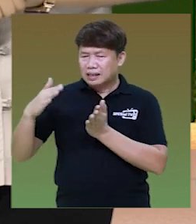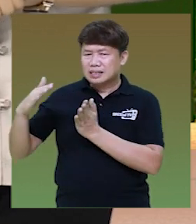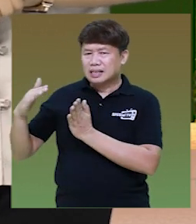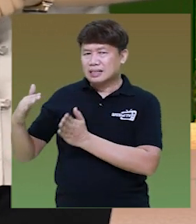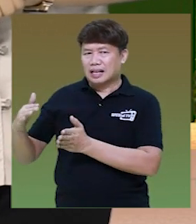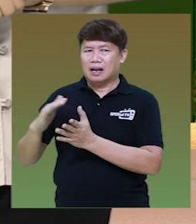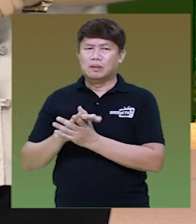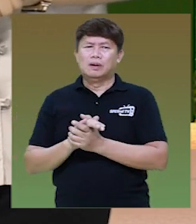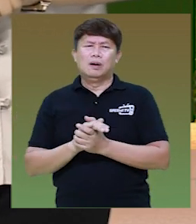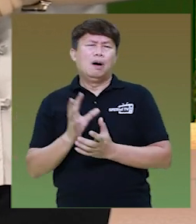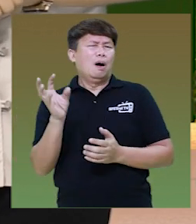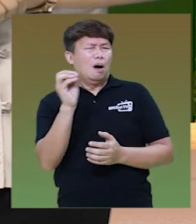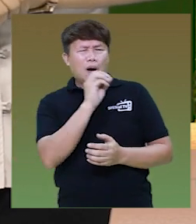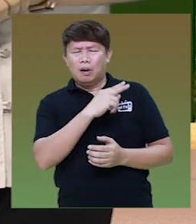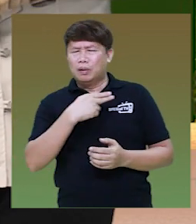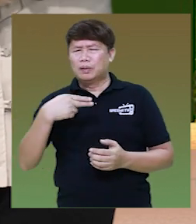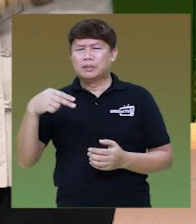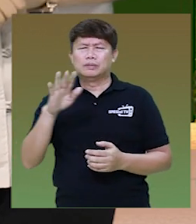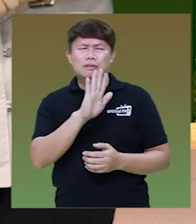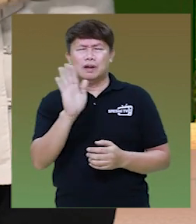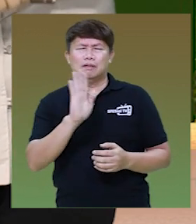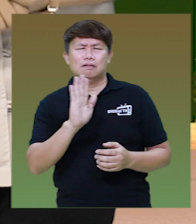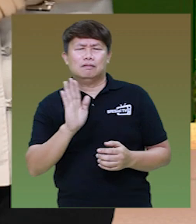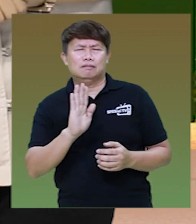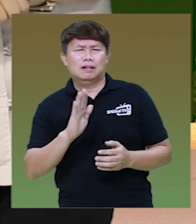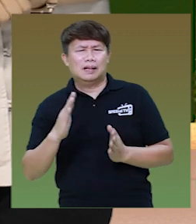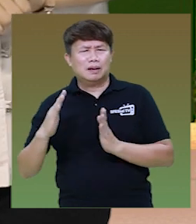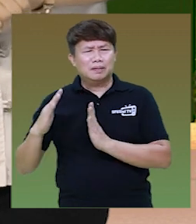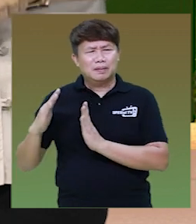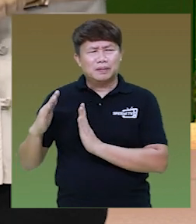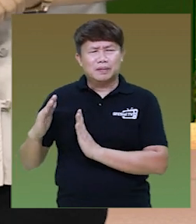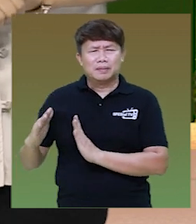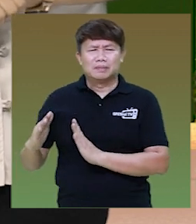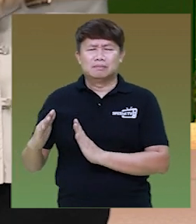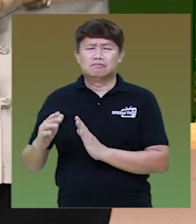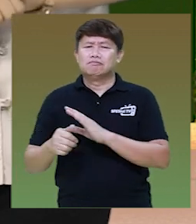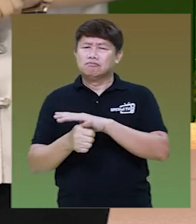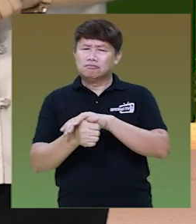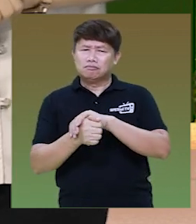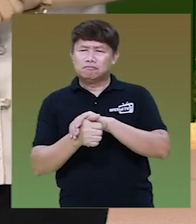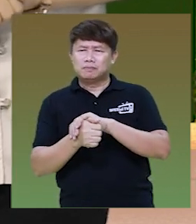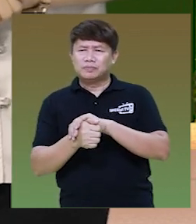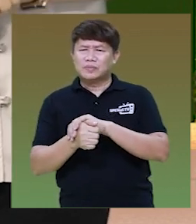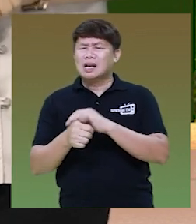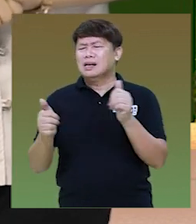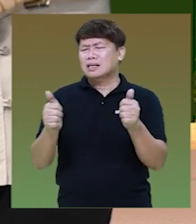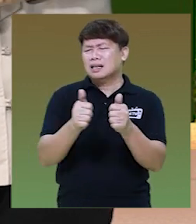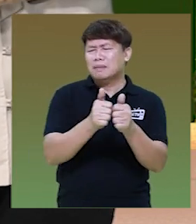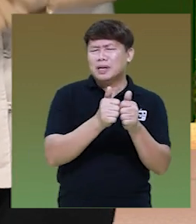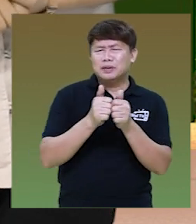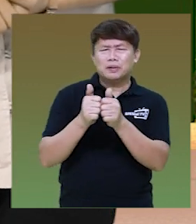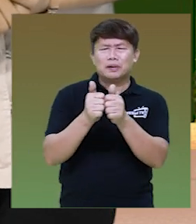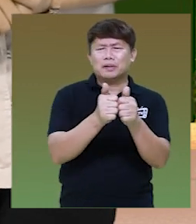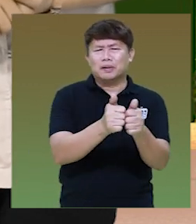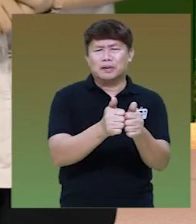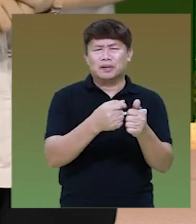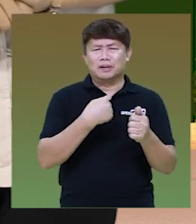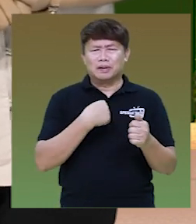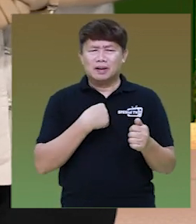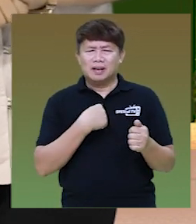were leaving. "Oh, don't leave me behind," begged the turtle. "Take me with